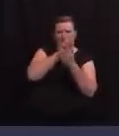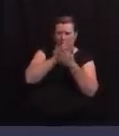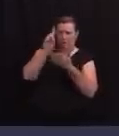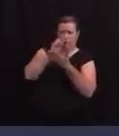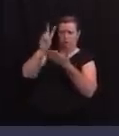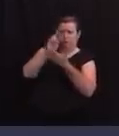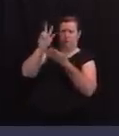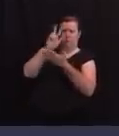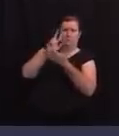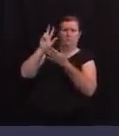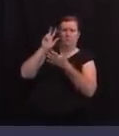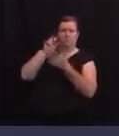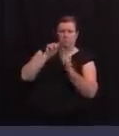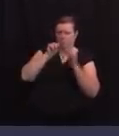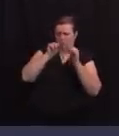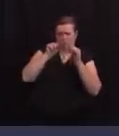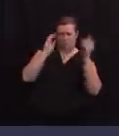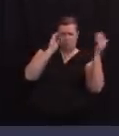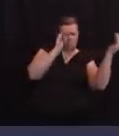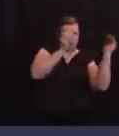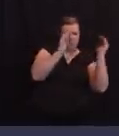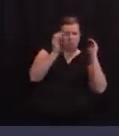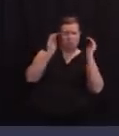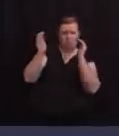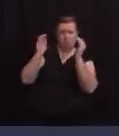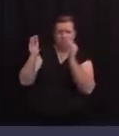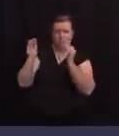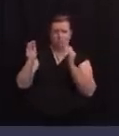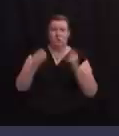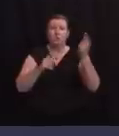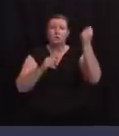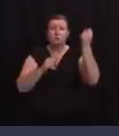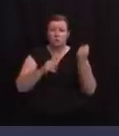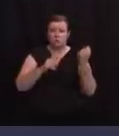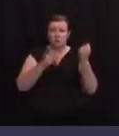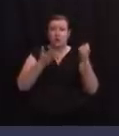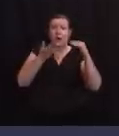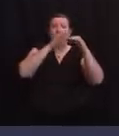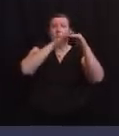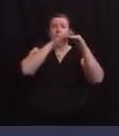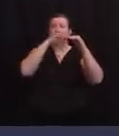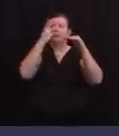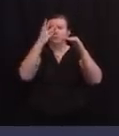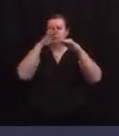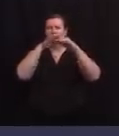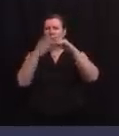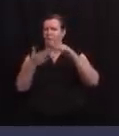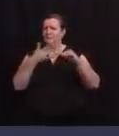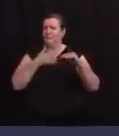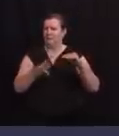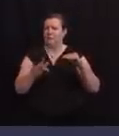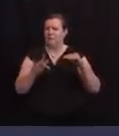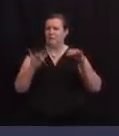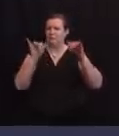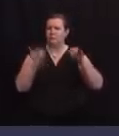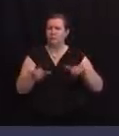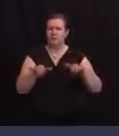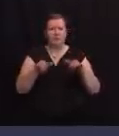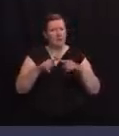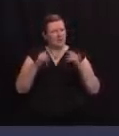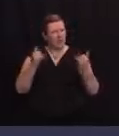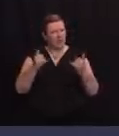who got me out of this trend, lower than Tuesdays. Tuesdays are the day that usually spike. Today it was what we're reporting today. But